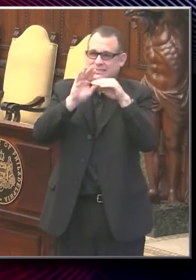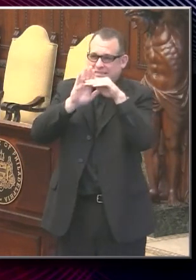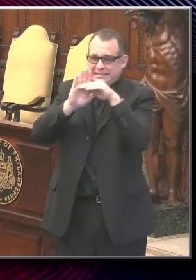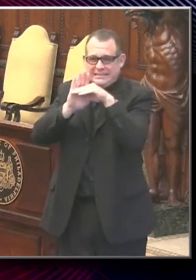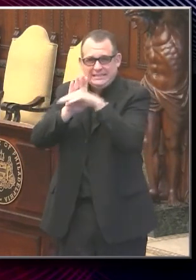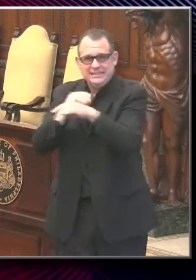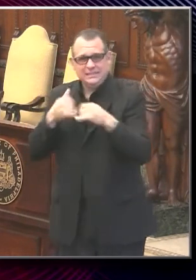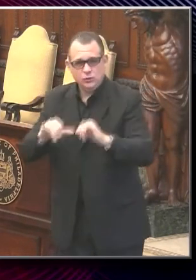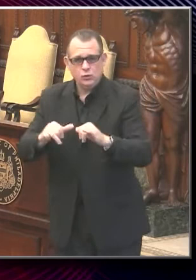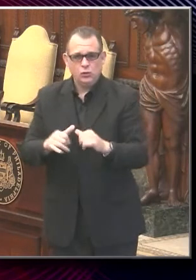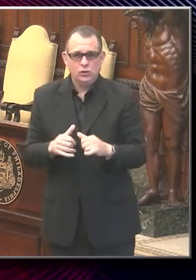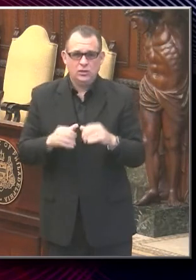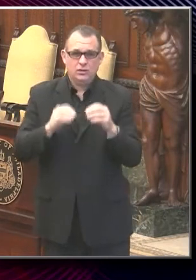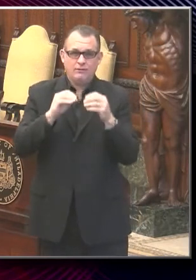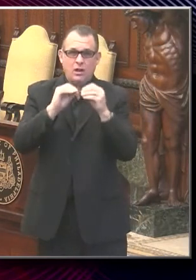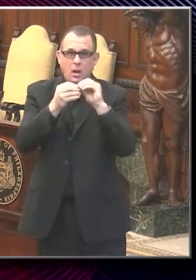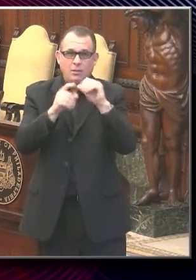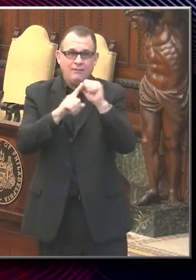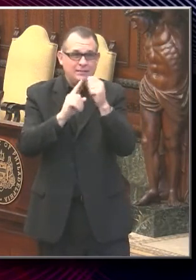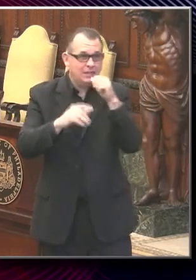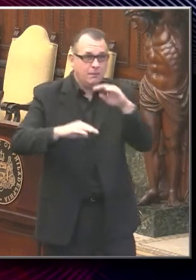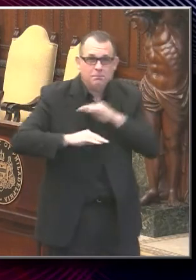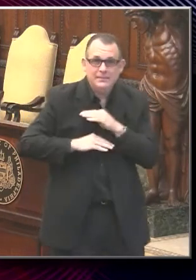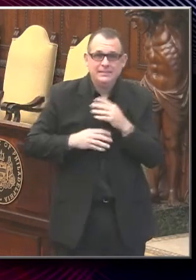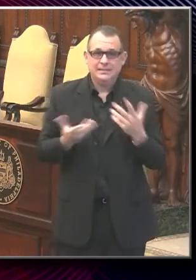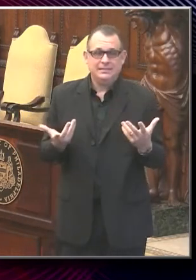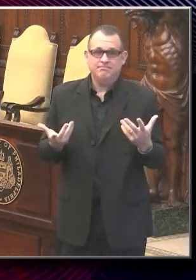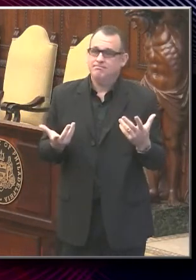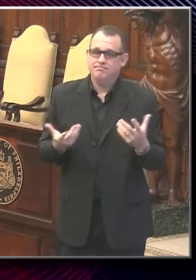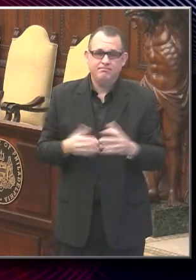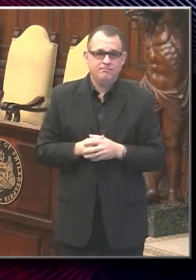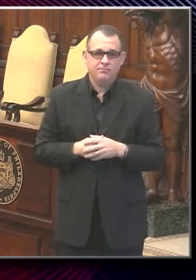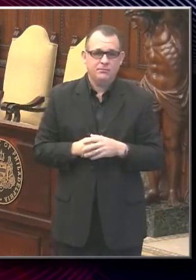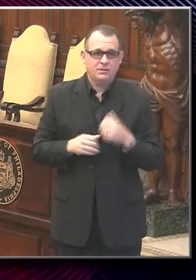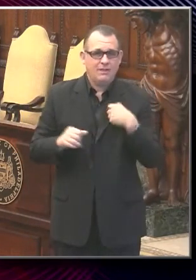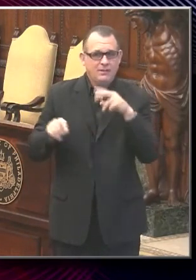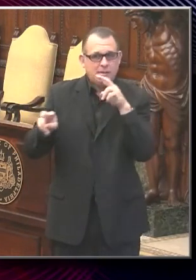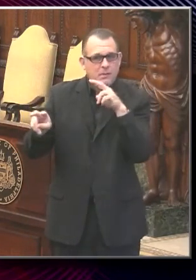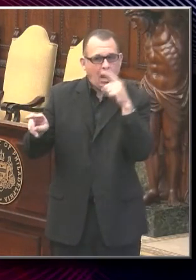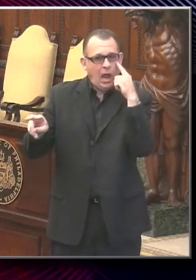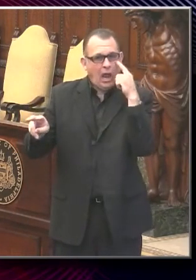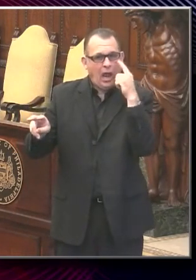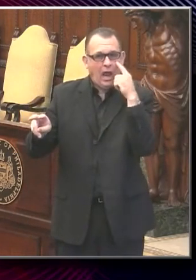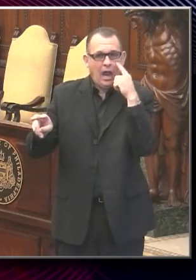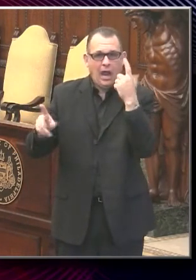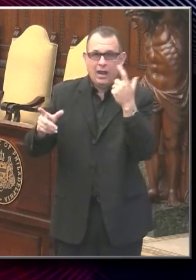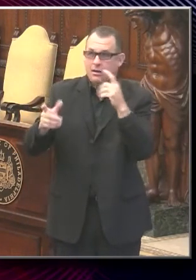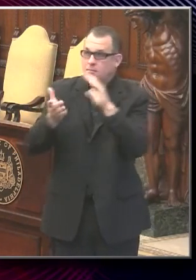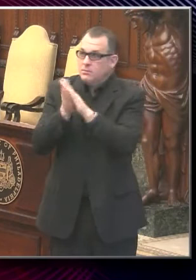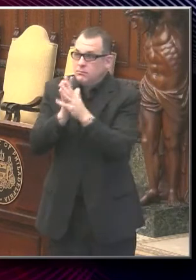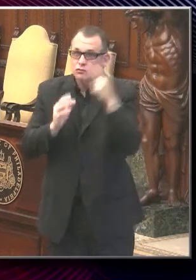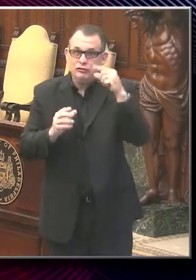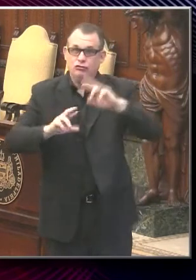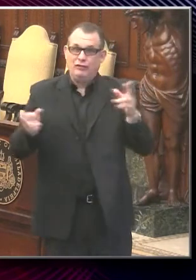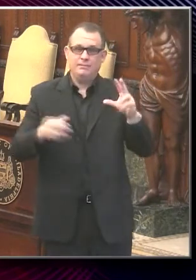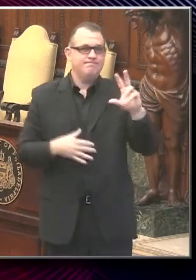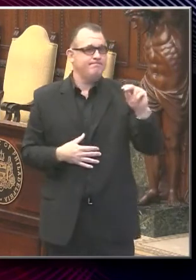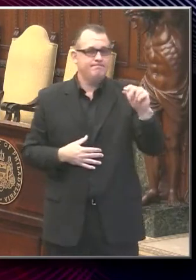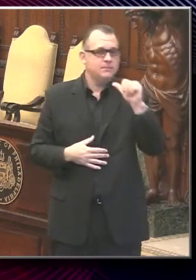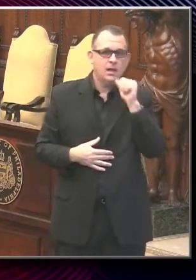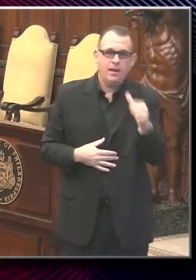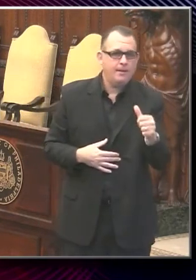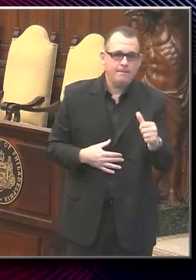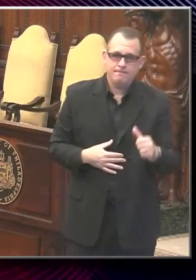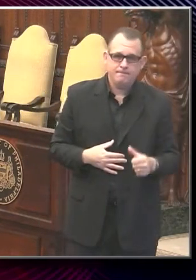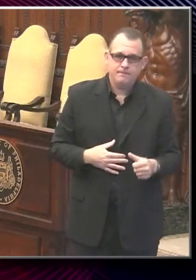targets among the targets we may not meet. So we are not right now ready to go to the green. At the same time, we recognize the